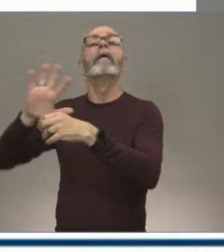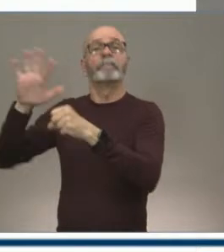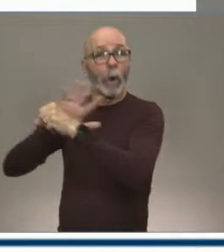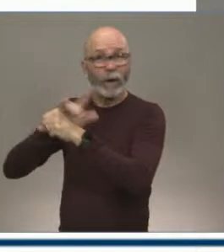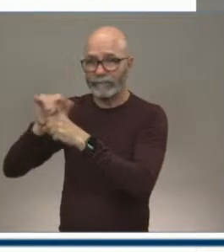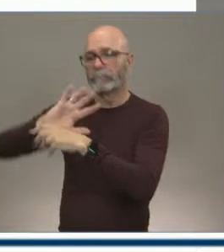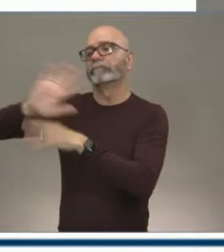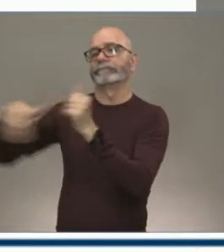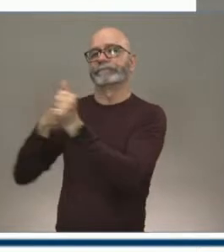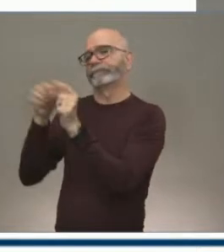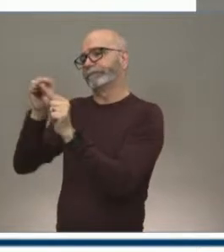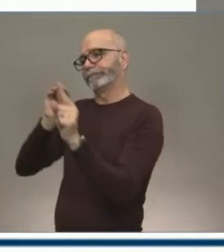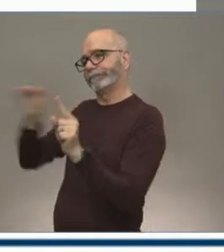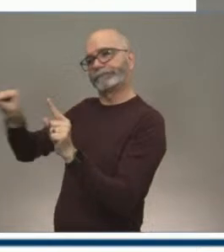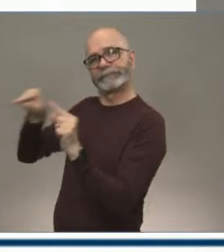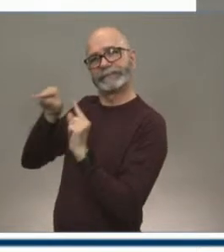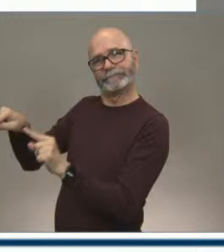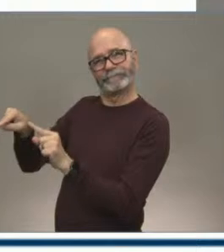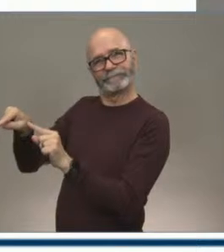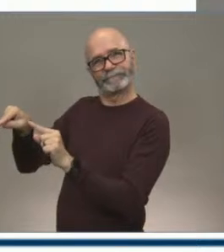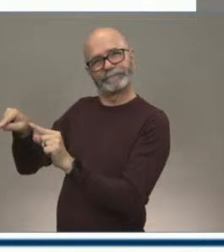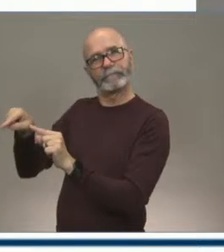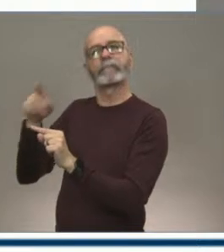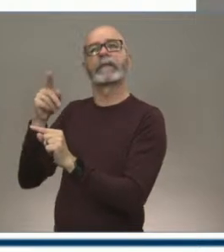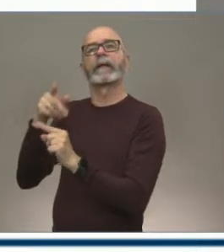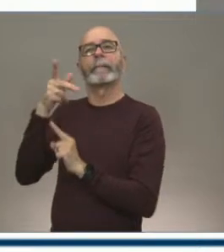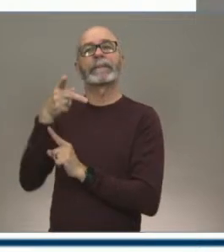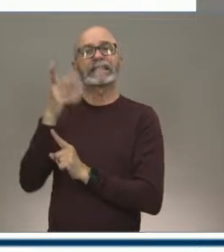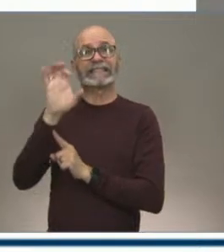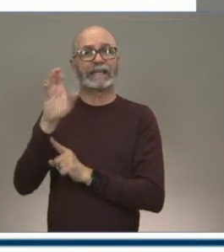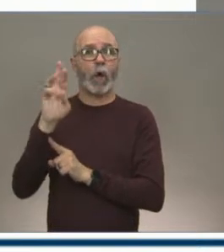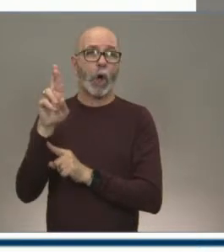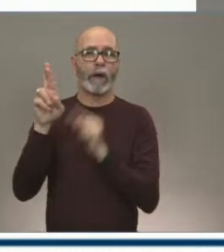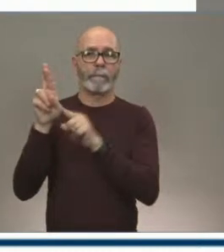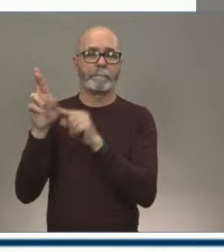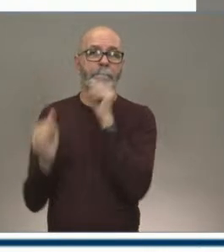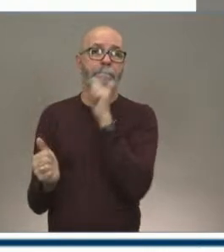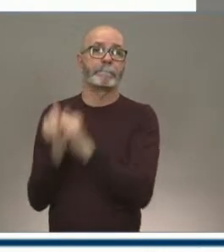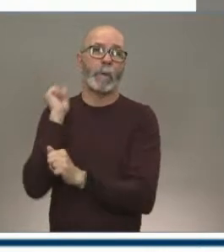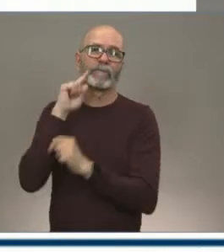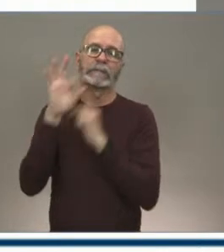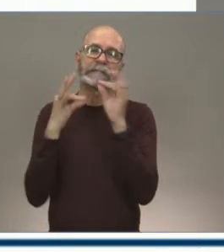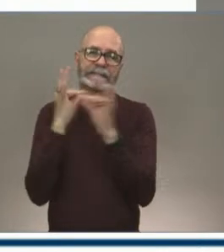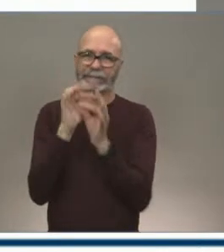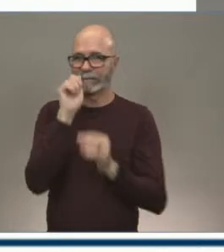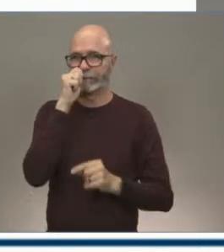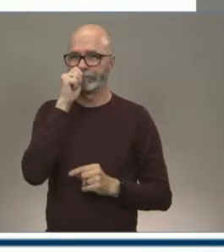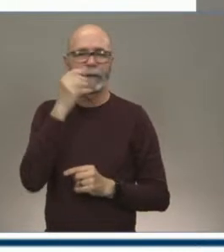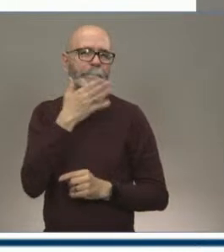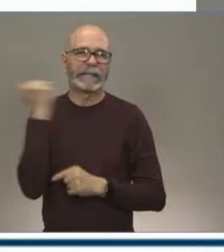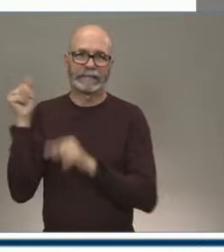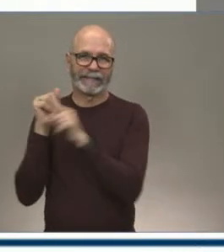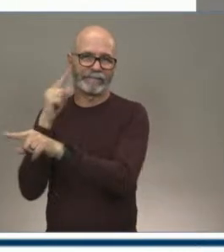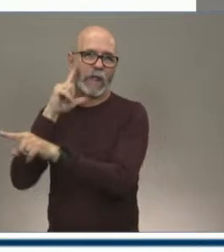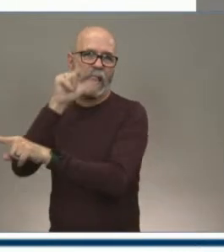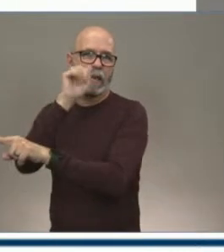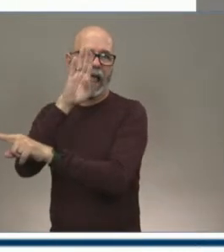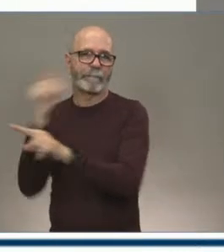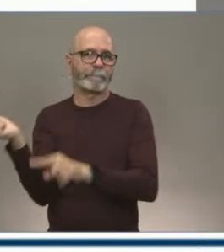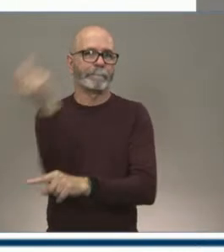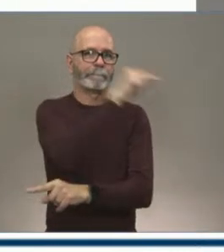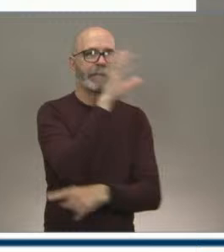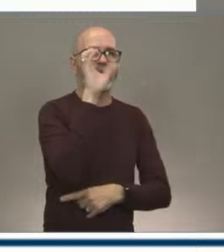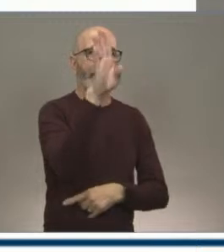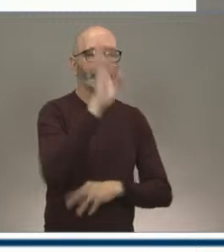the other folks with the PCR test as well, and using the lab in Cape Breton. So we're using a combination of